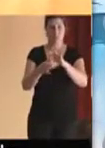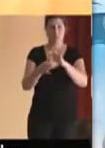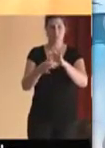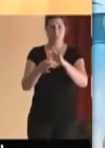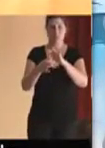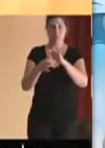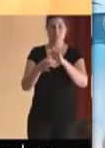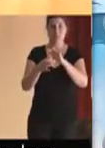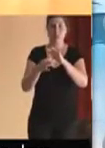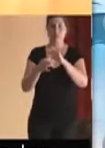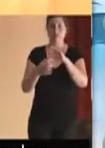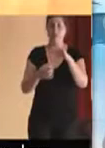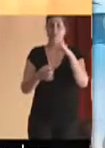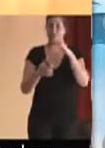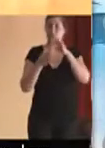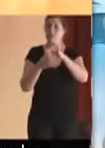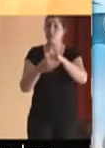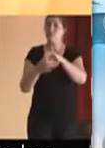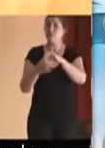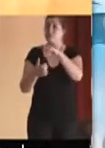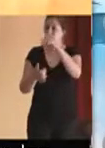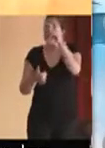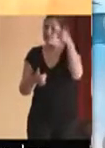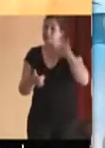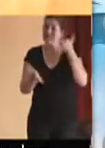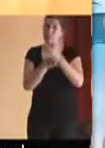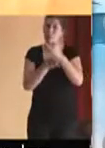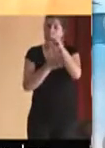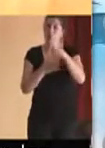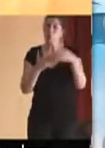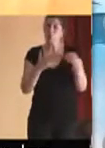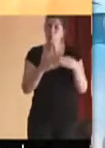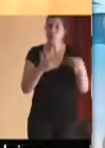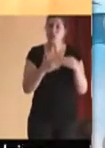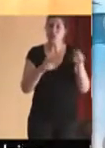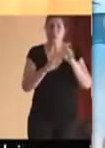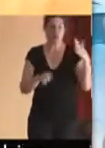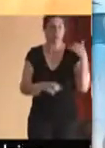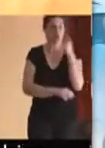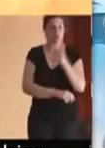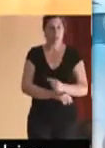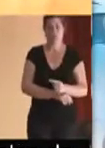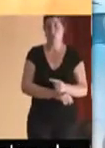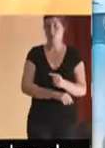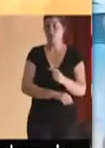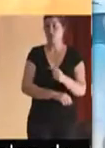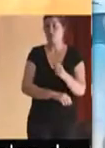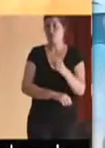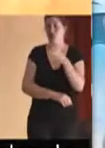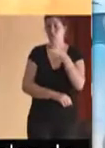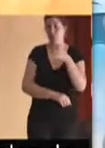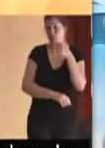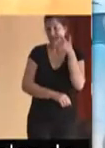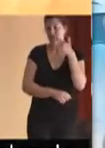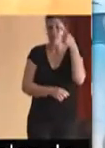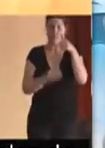around the tests. Have you tested this on users at